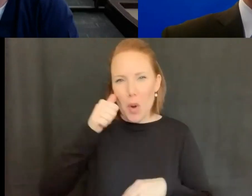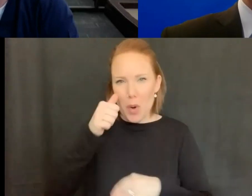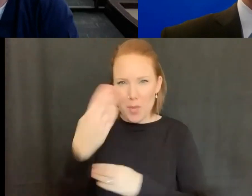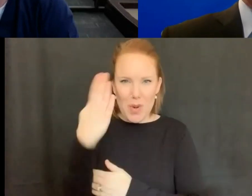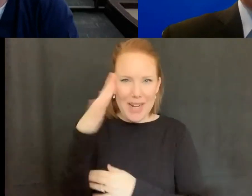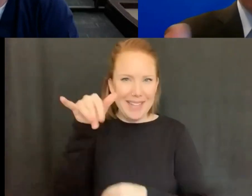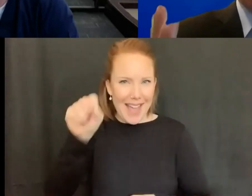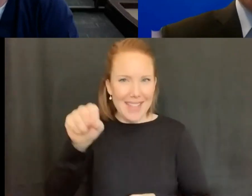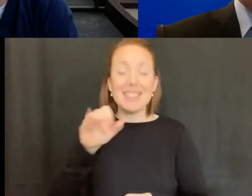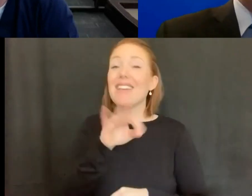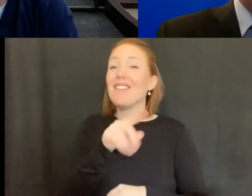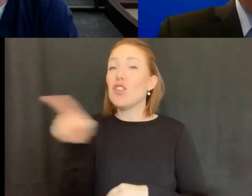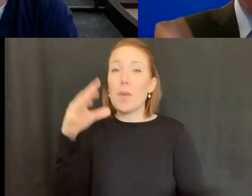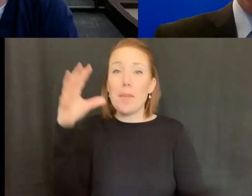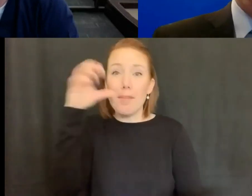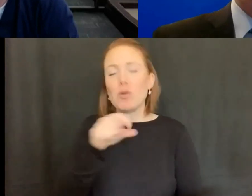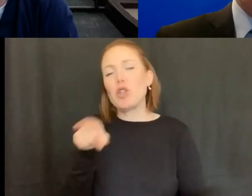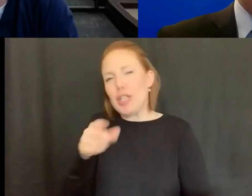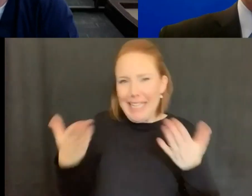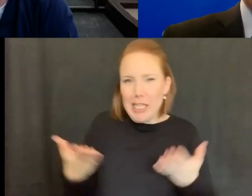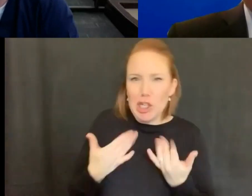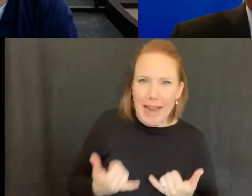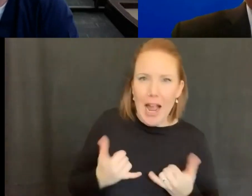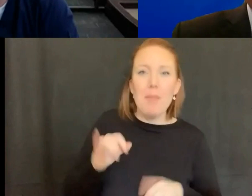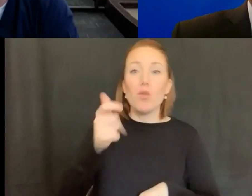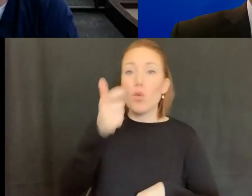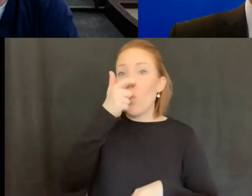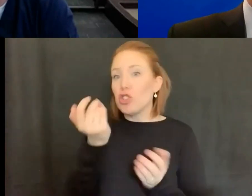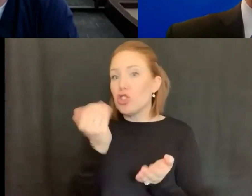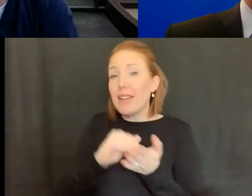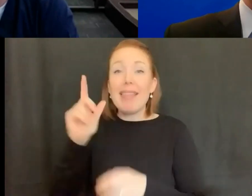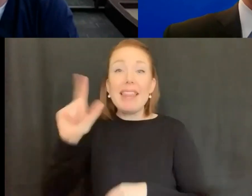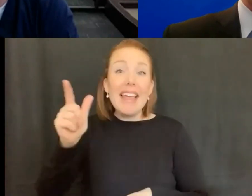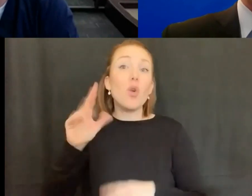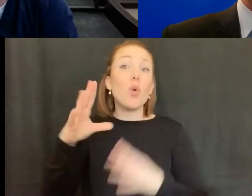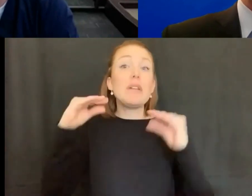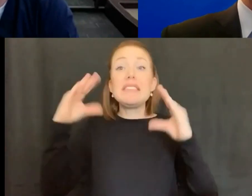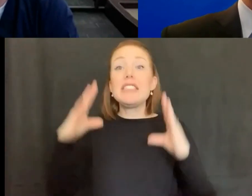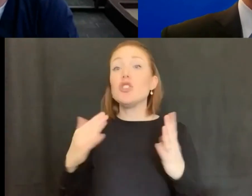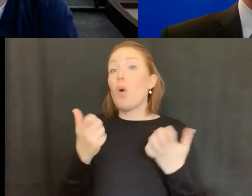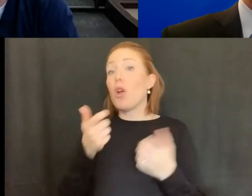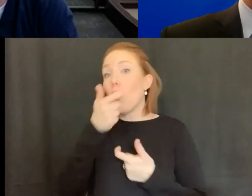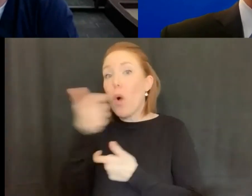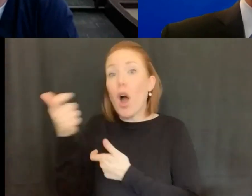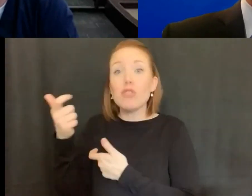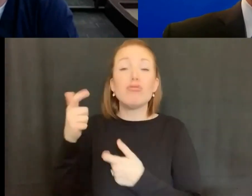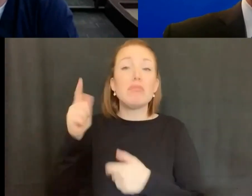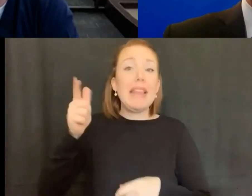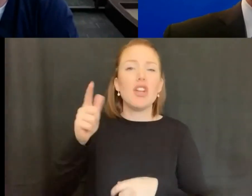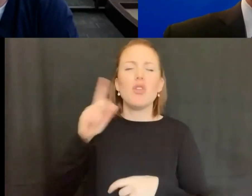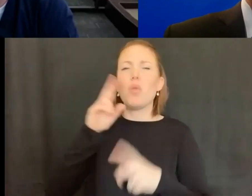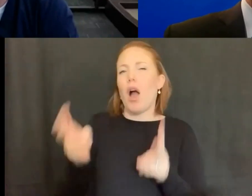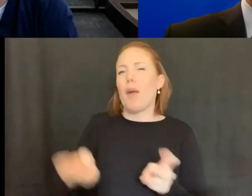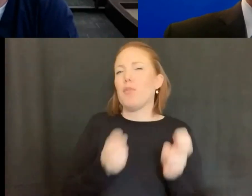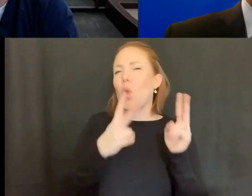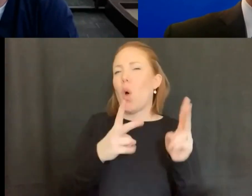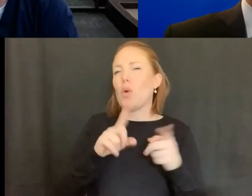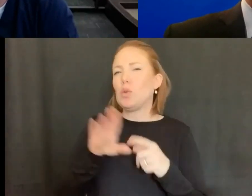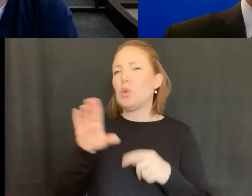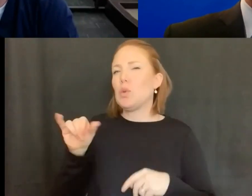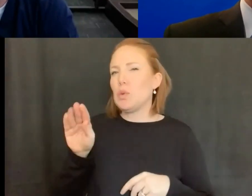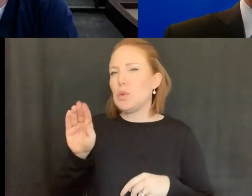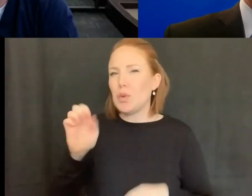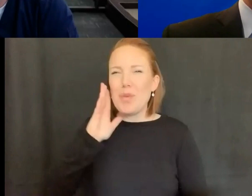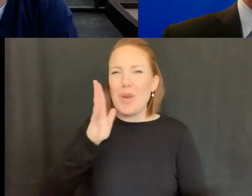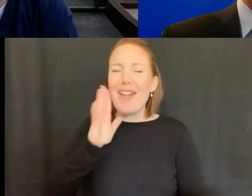of you who you're here with us now, but if you want to watch it later, or a teacher wanted to grab this, we'll put it on YouTube. So keep an eye out for that. Thank